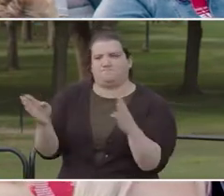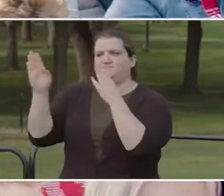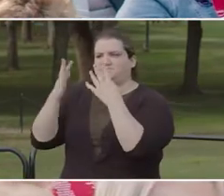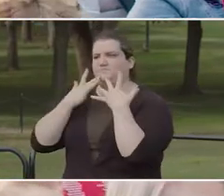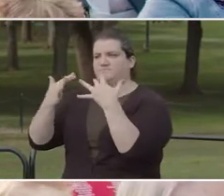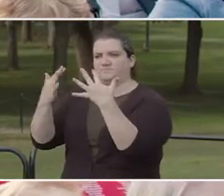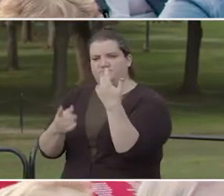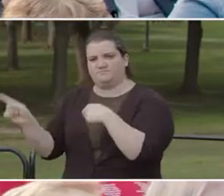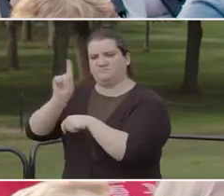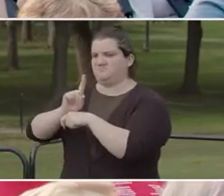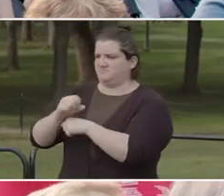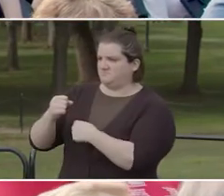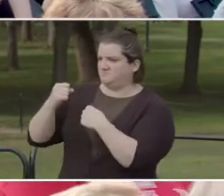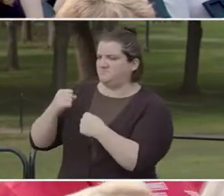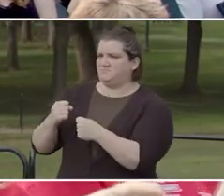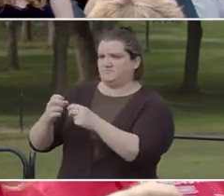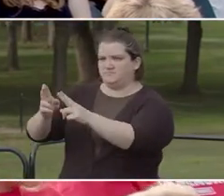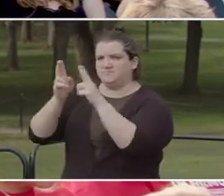Let's all